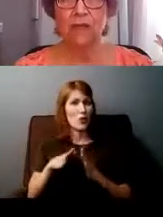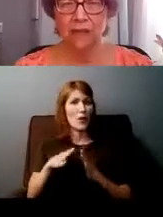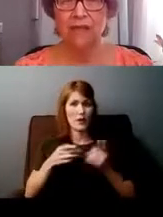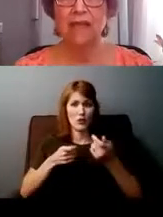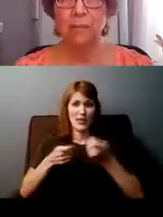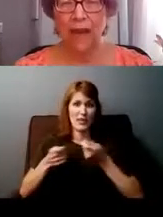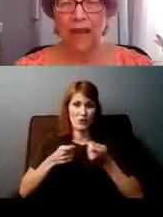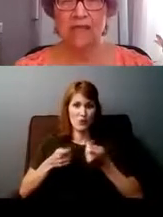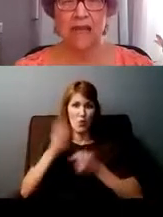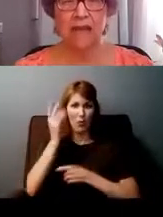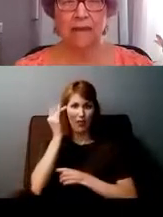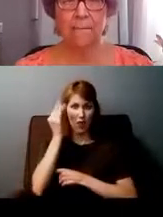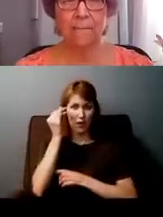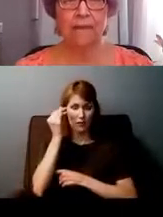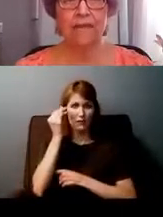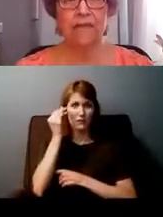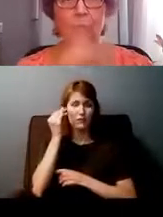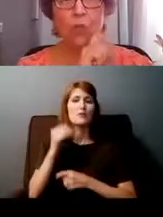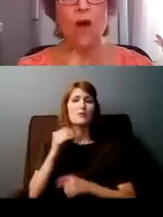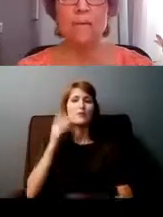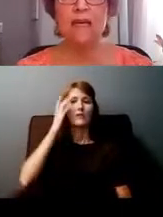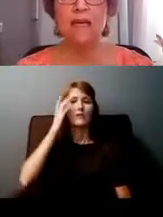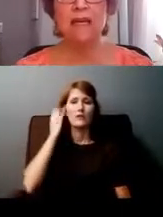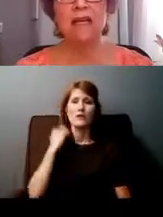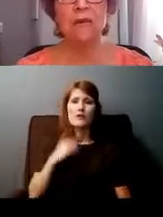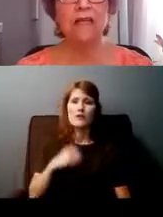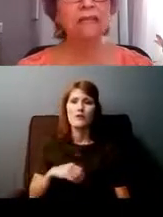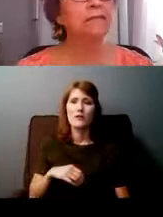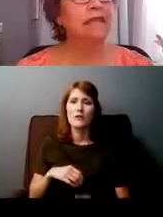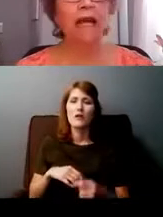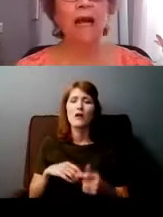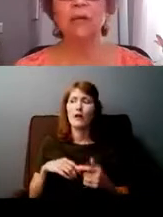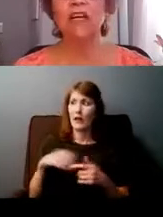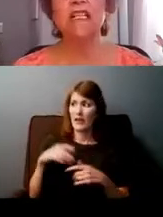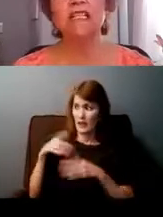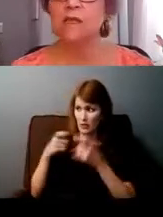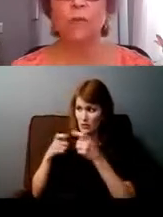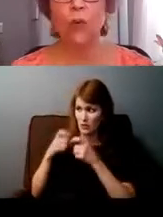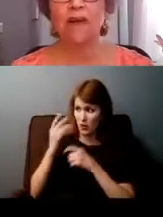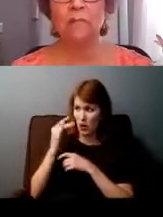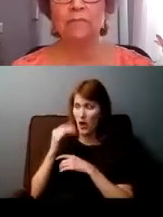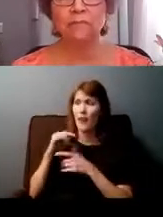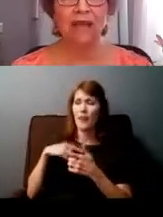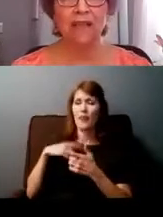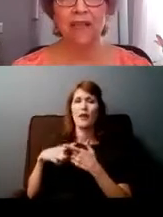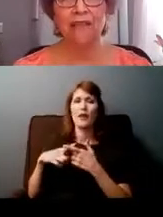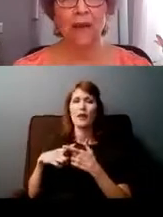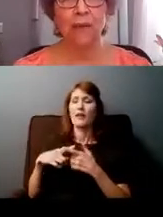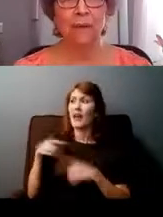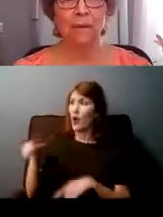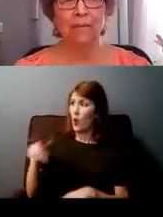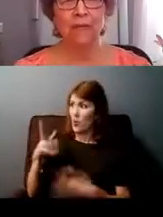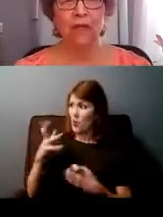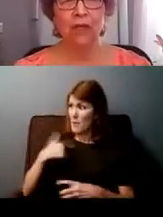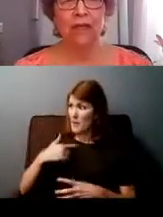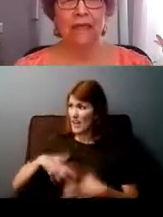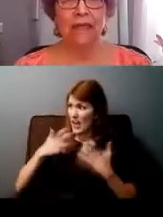you can get past. If they want me to get angry, disappoint them. I love that